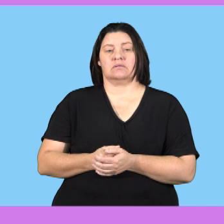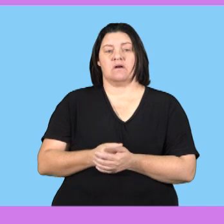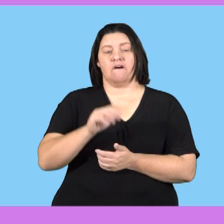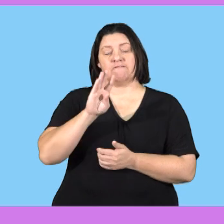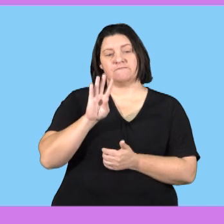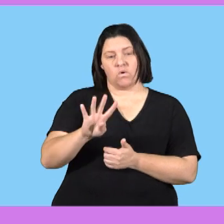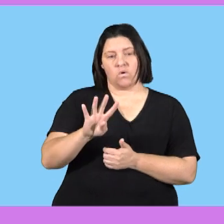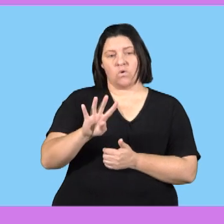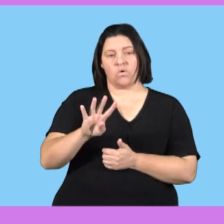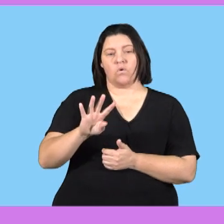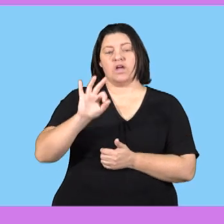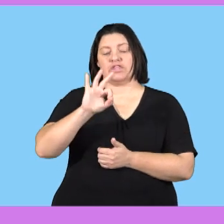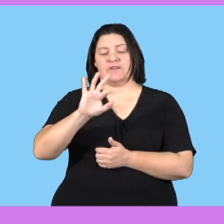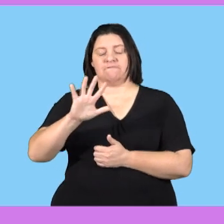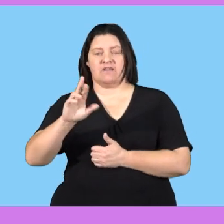will amount to